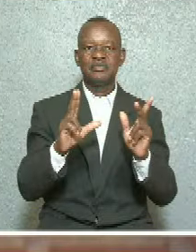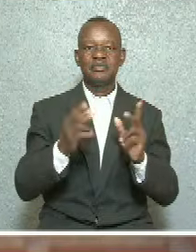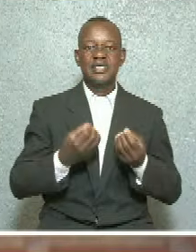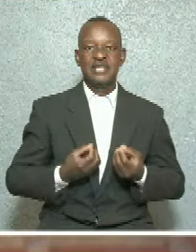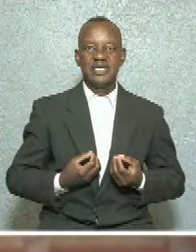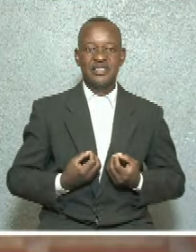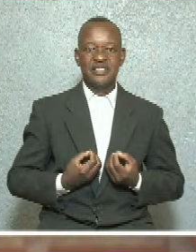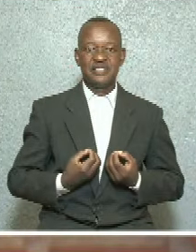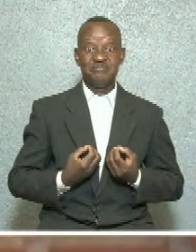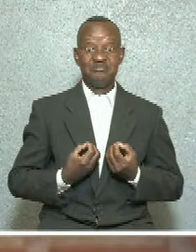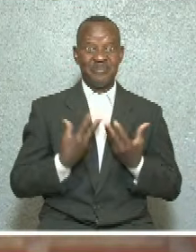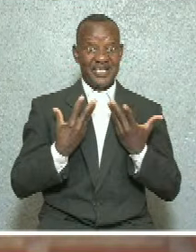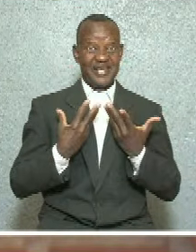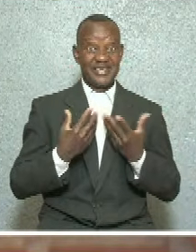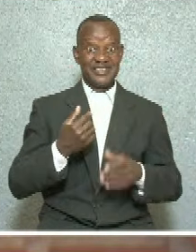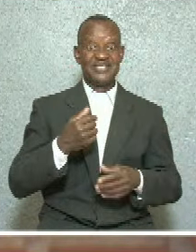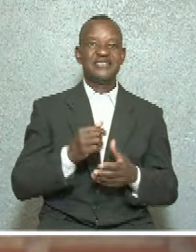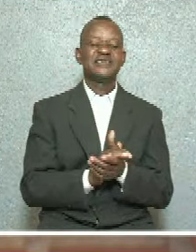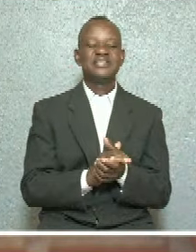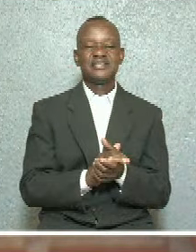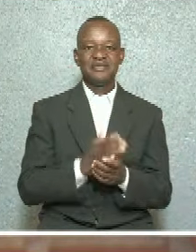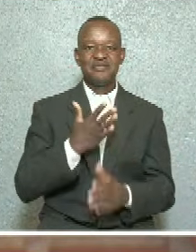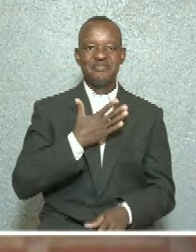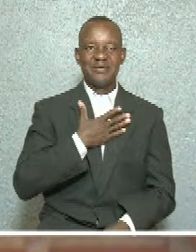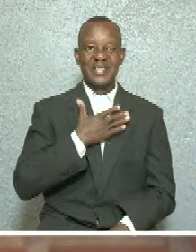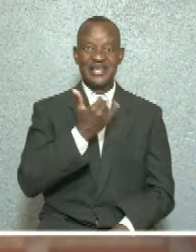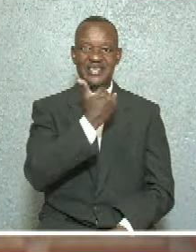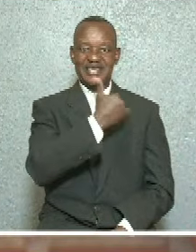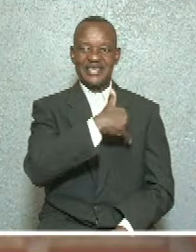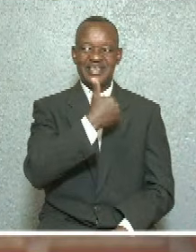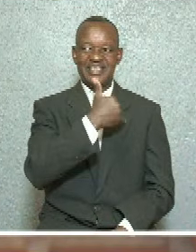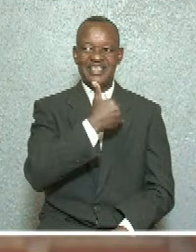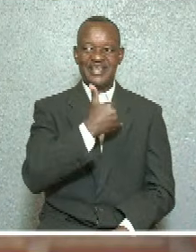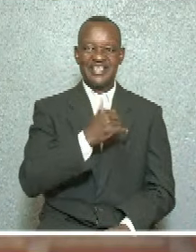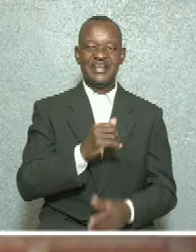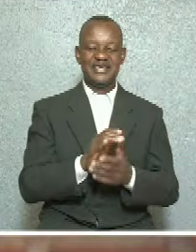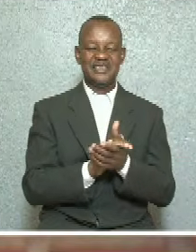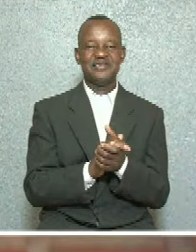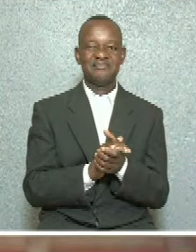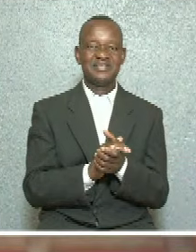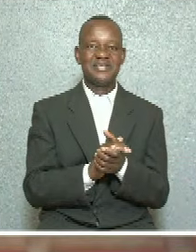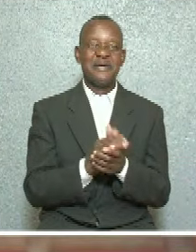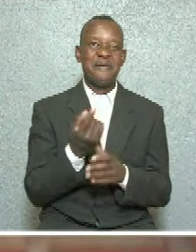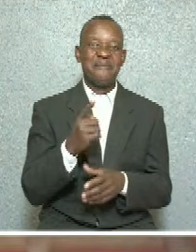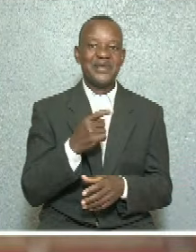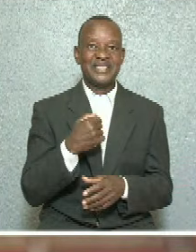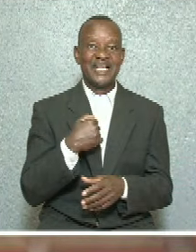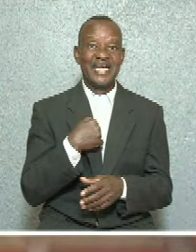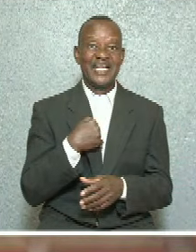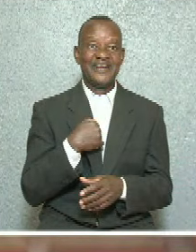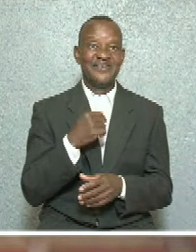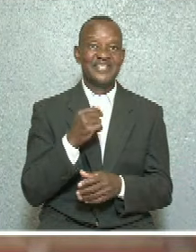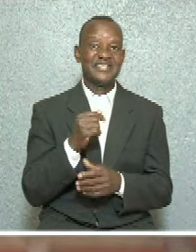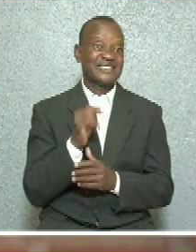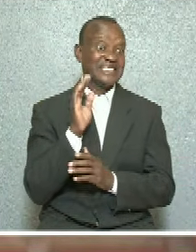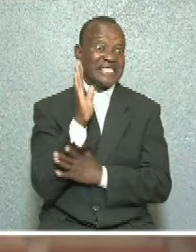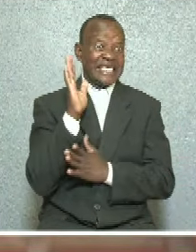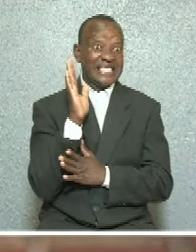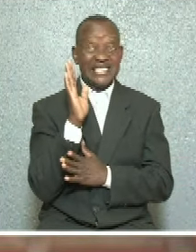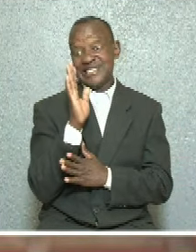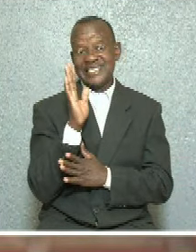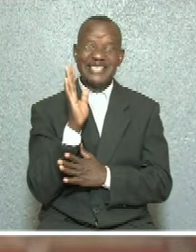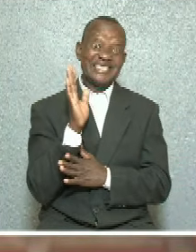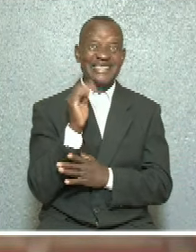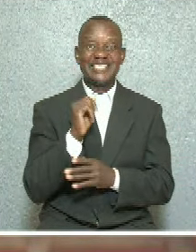stages. Getting into politics was sort of a surprise. And I say really it was a surprise because by the